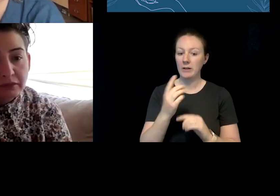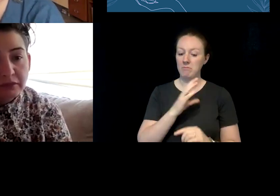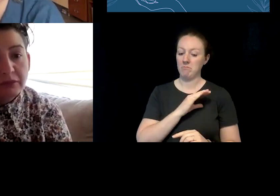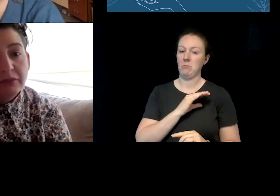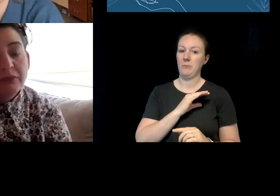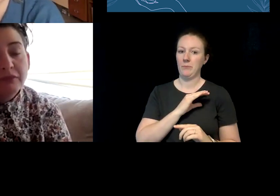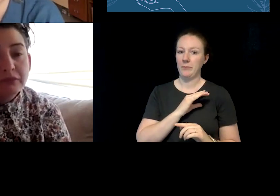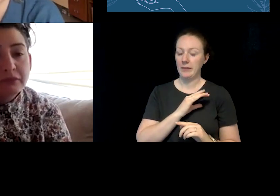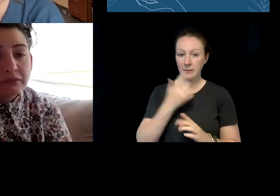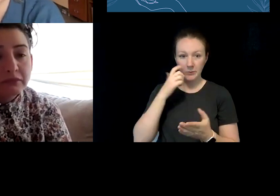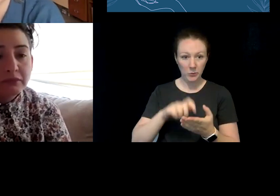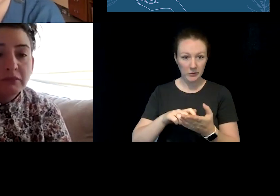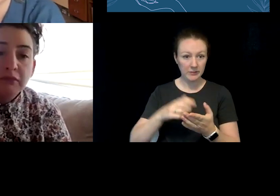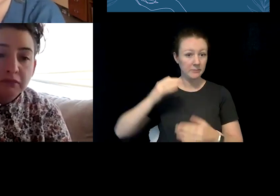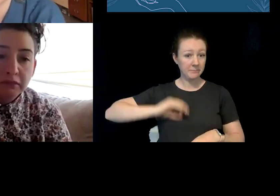was,